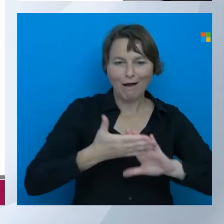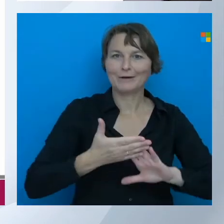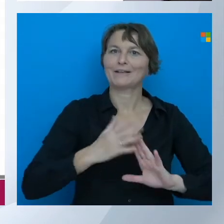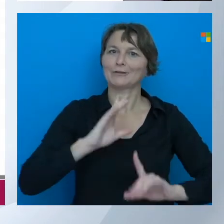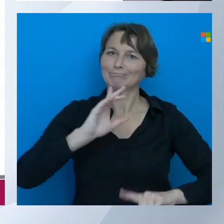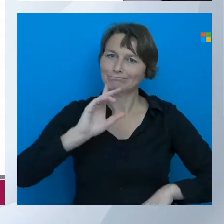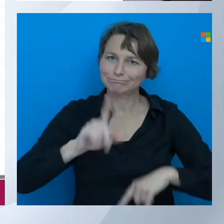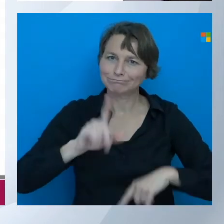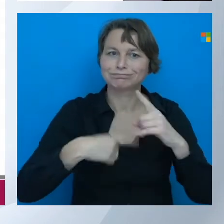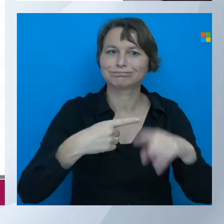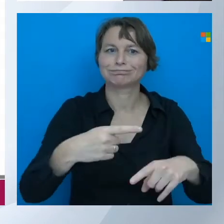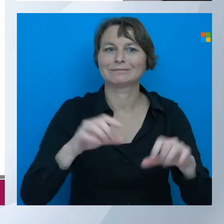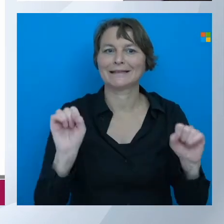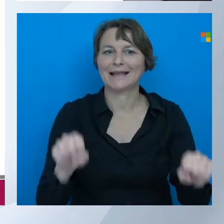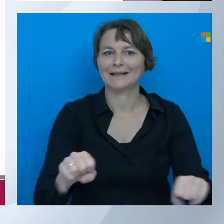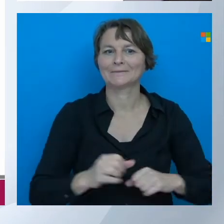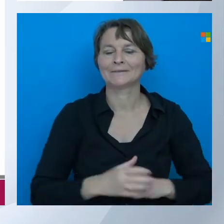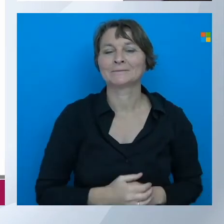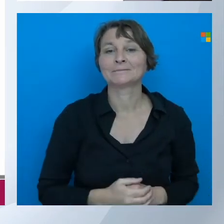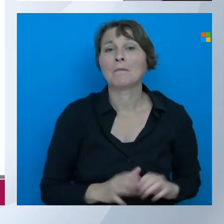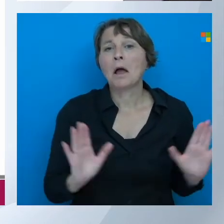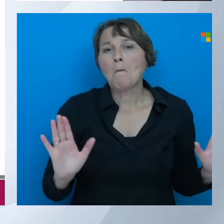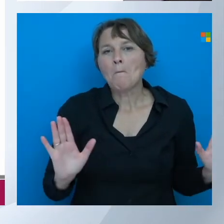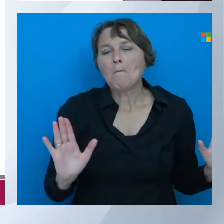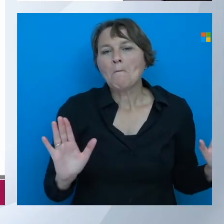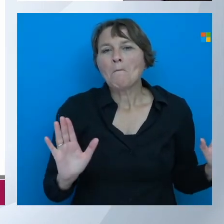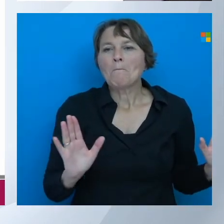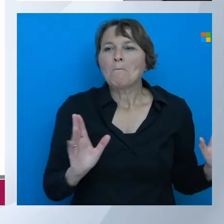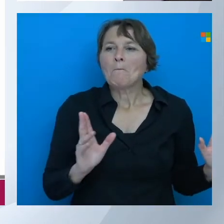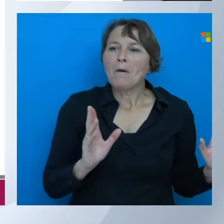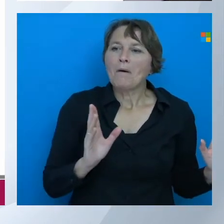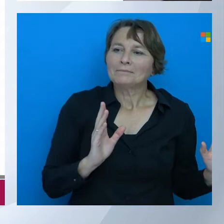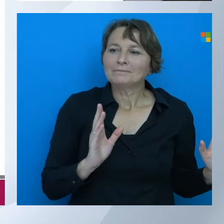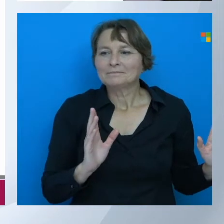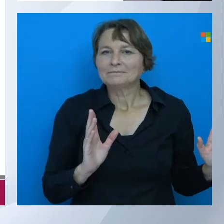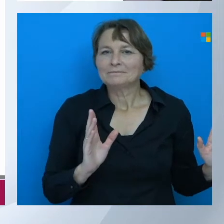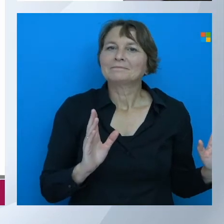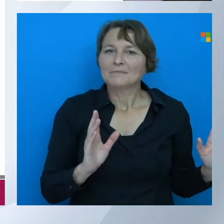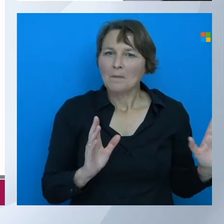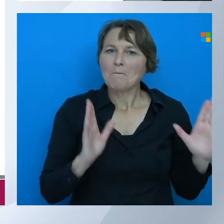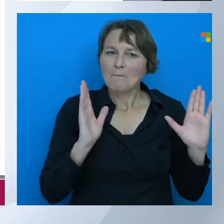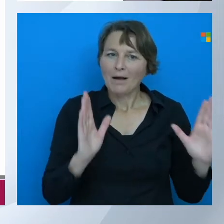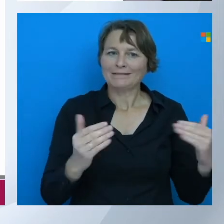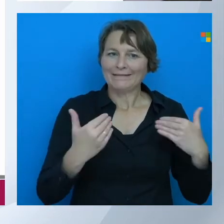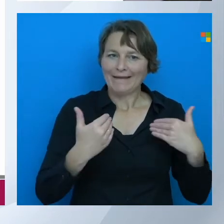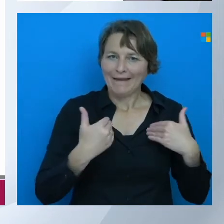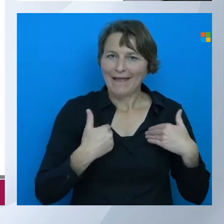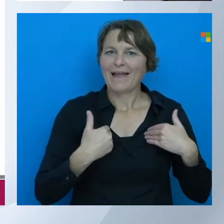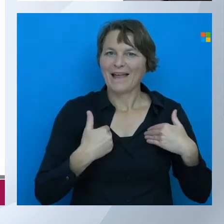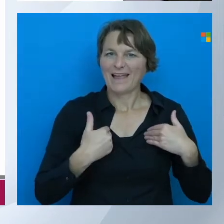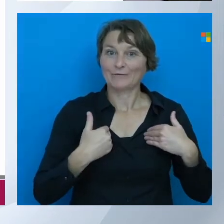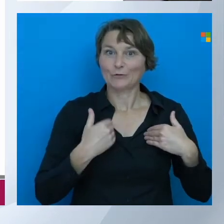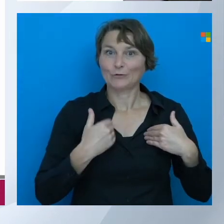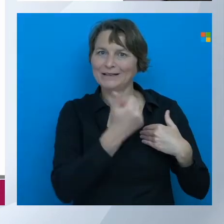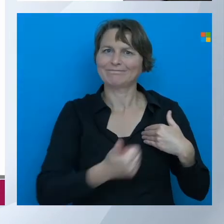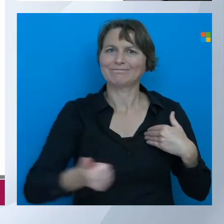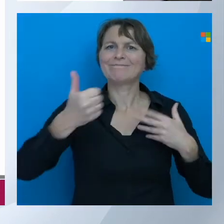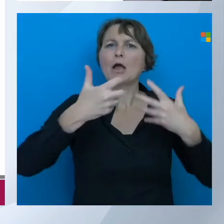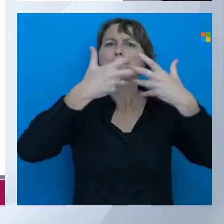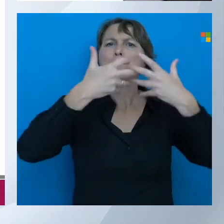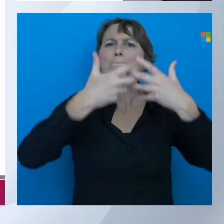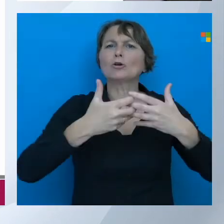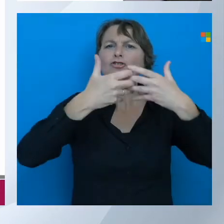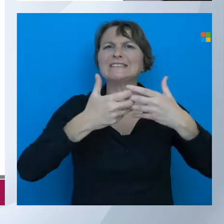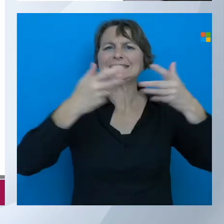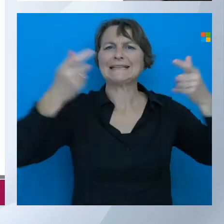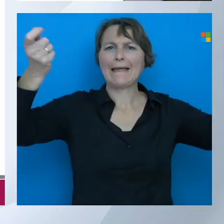But to be honest, this still requires an administrative machine that runs my PowerShell. In